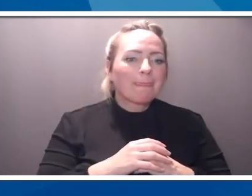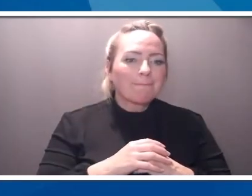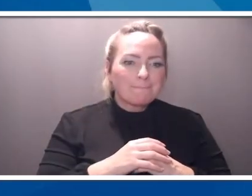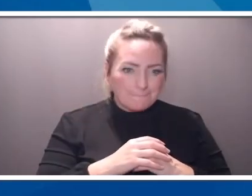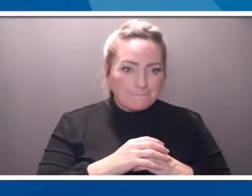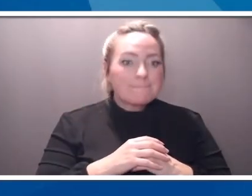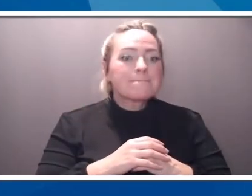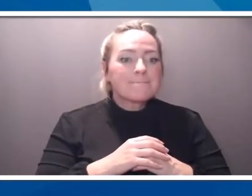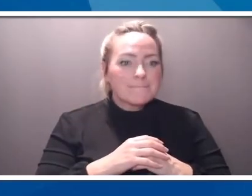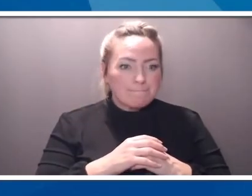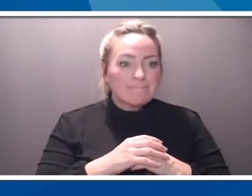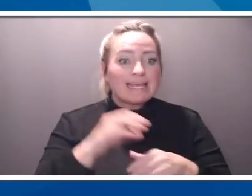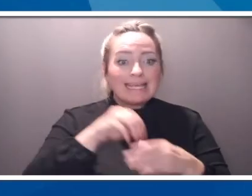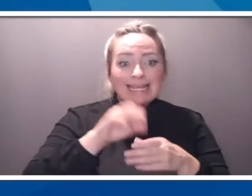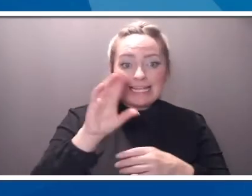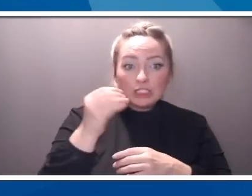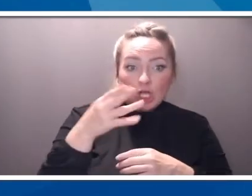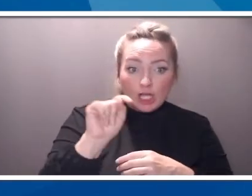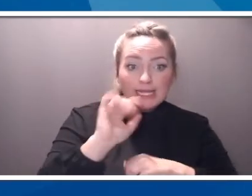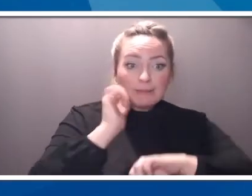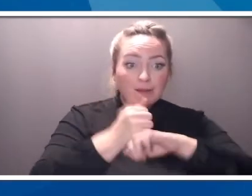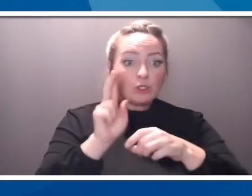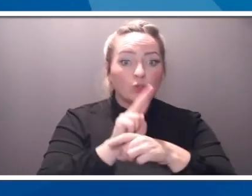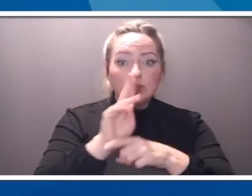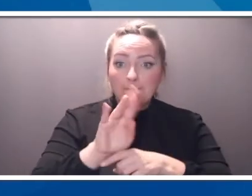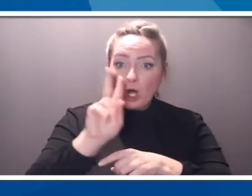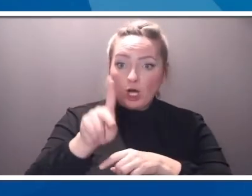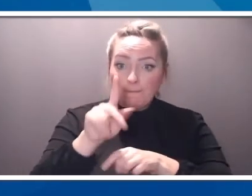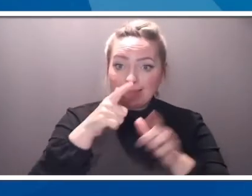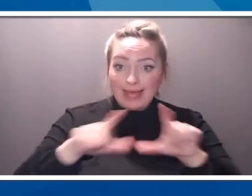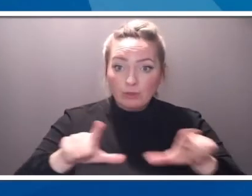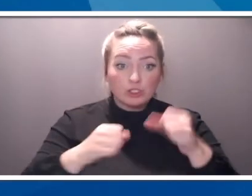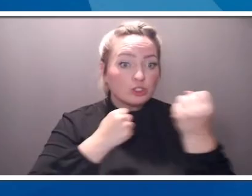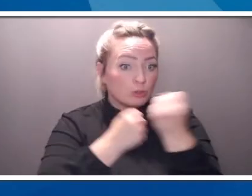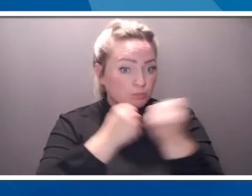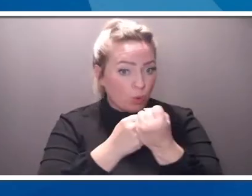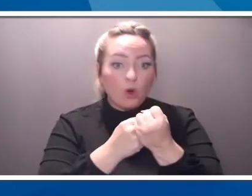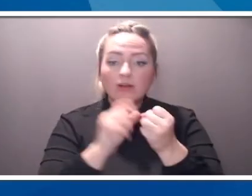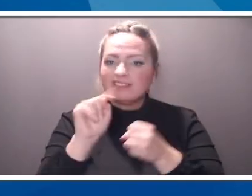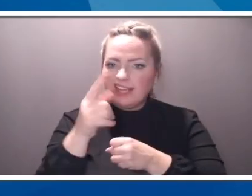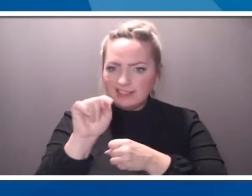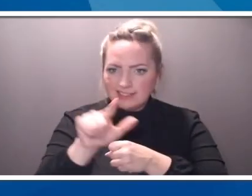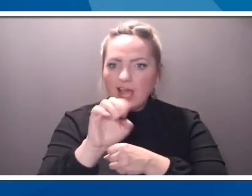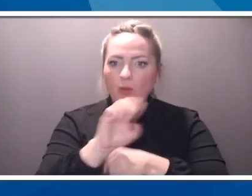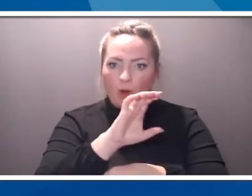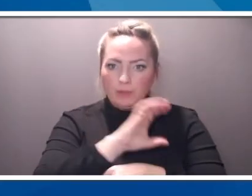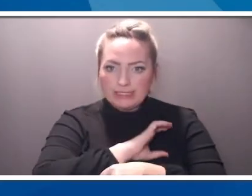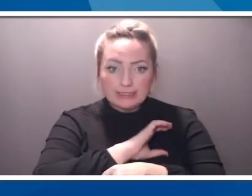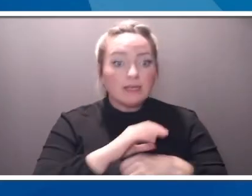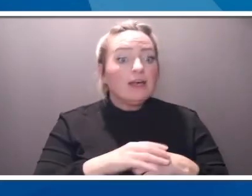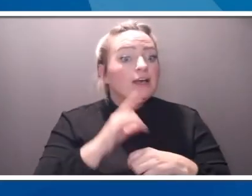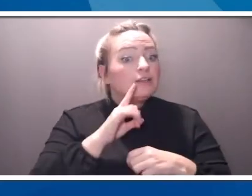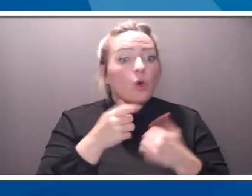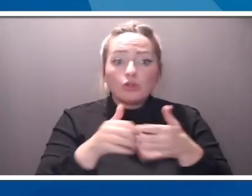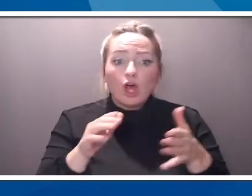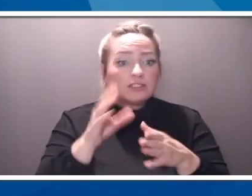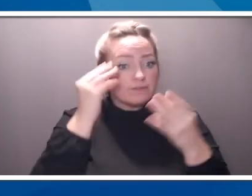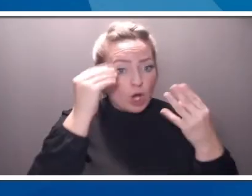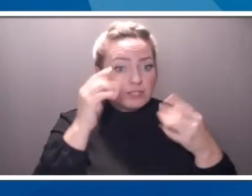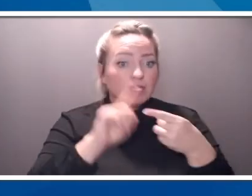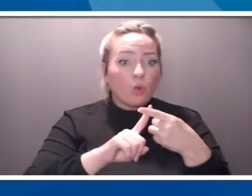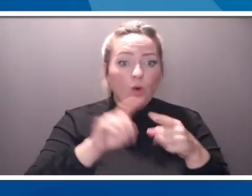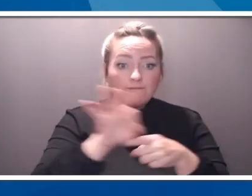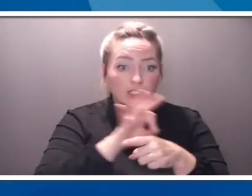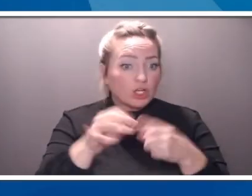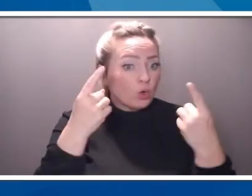spacing. It goes through in content implemented using markup languages that support the following text style properties.